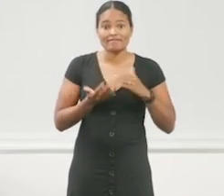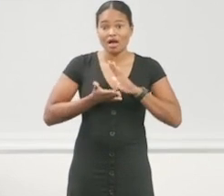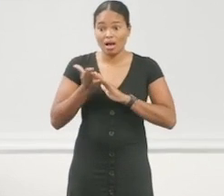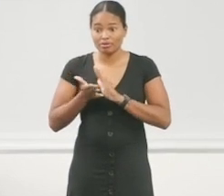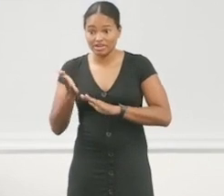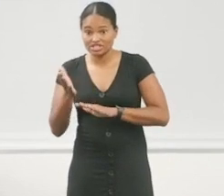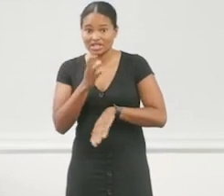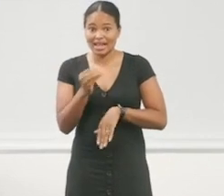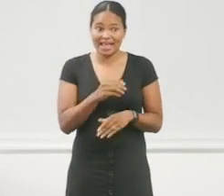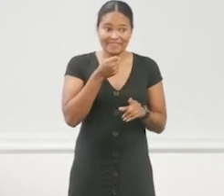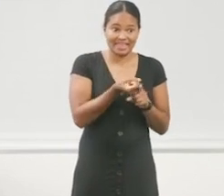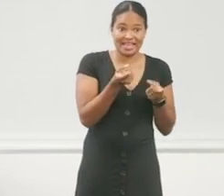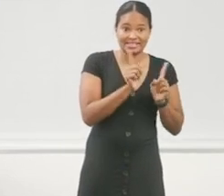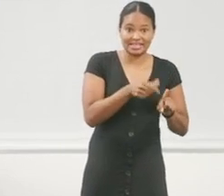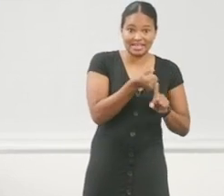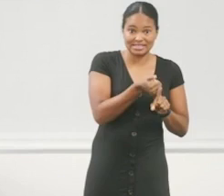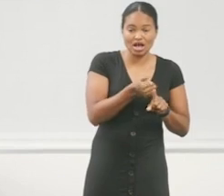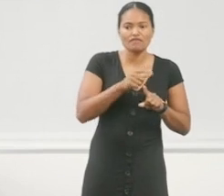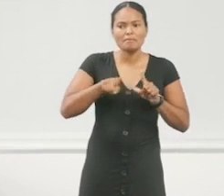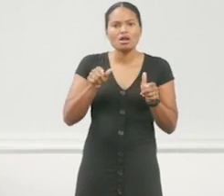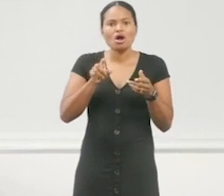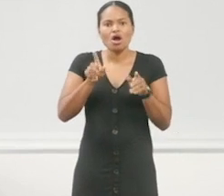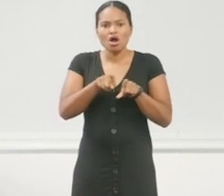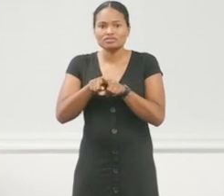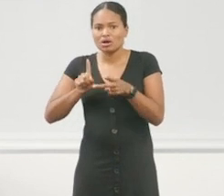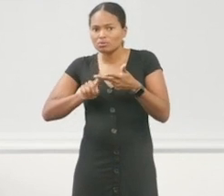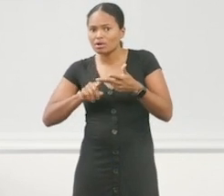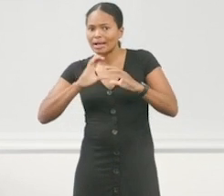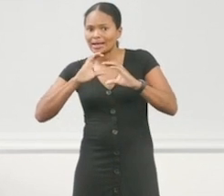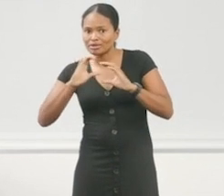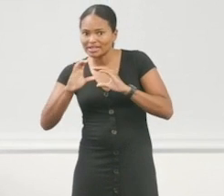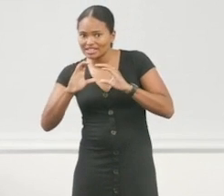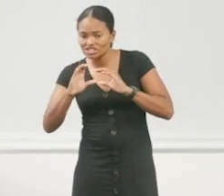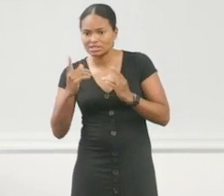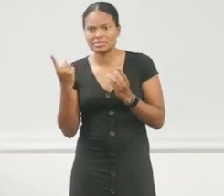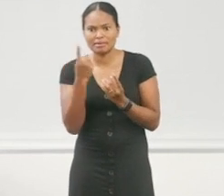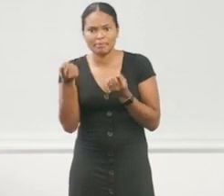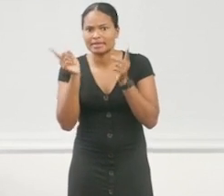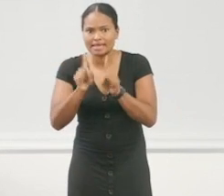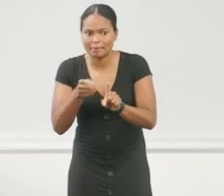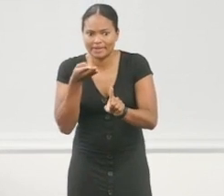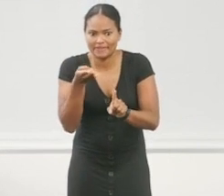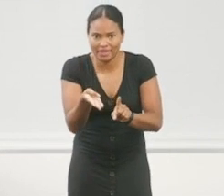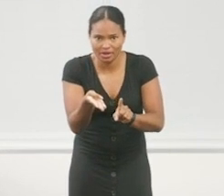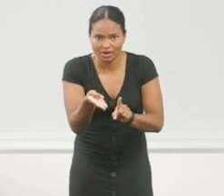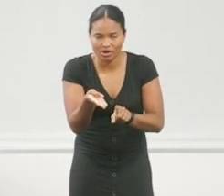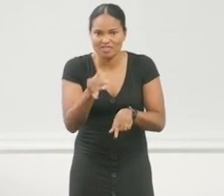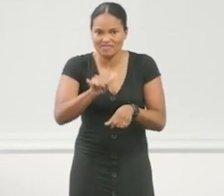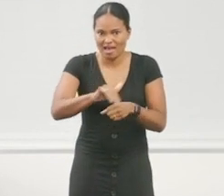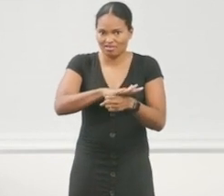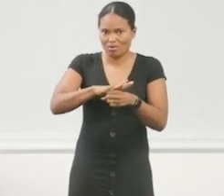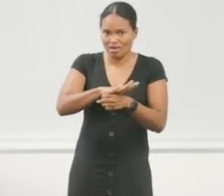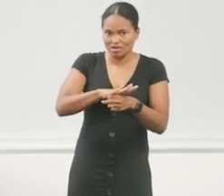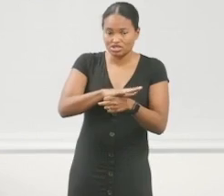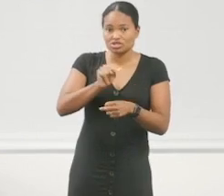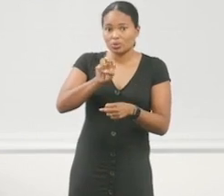itself, but then there's the communication side. There's the, oh no, something's going on at that incident or at that location.